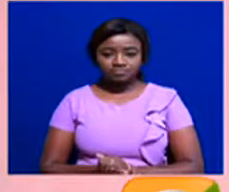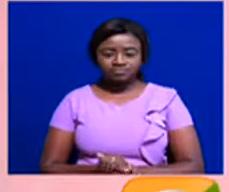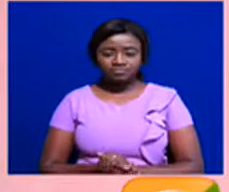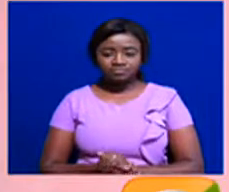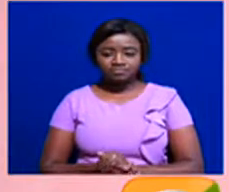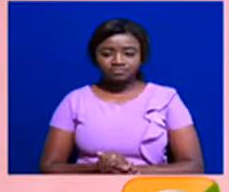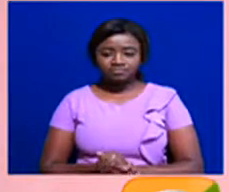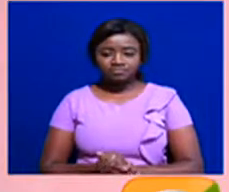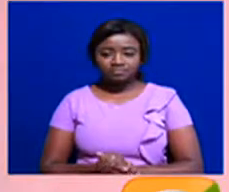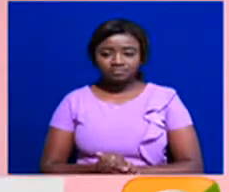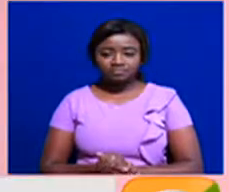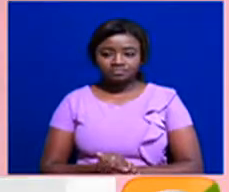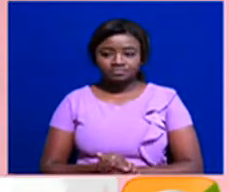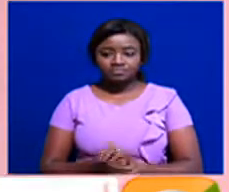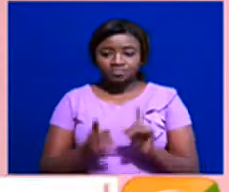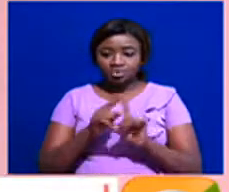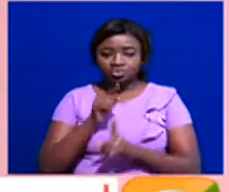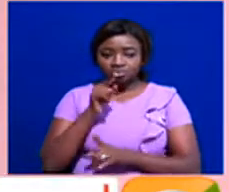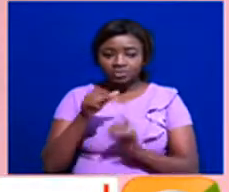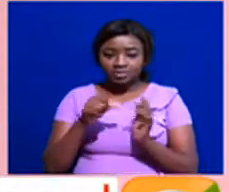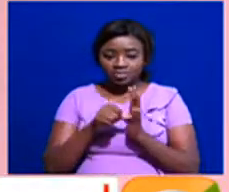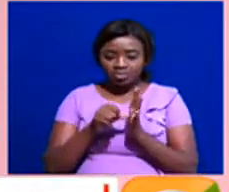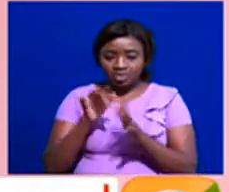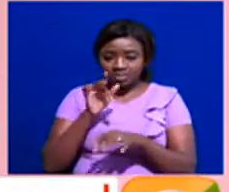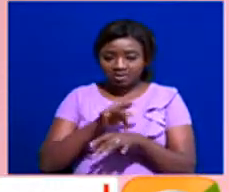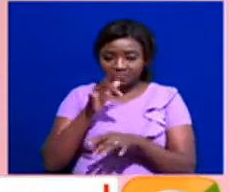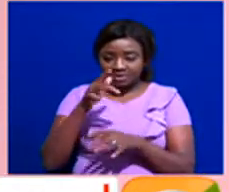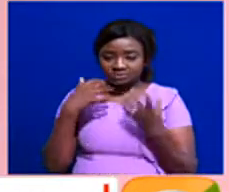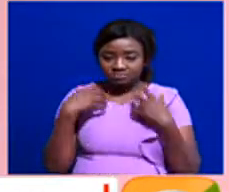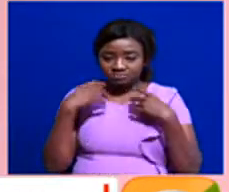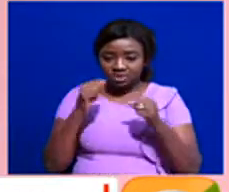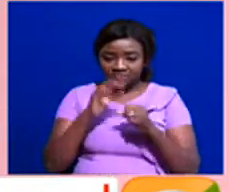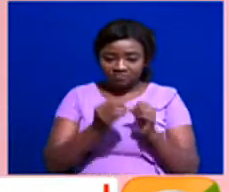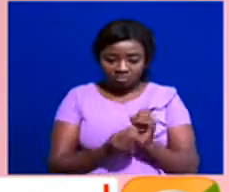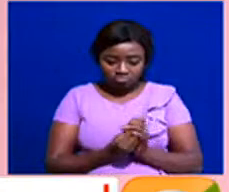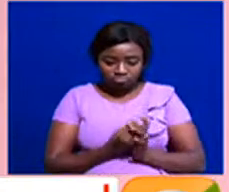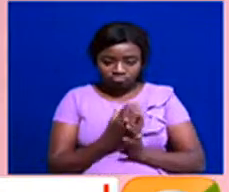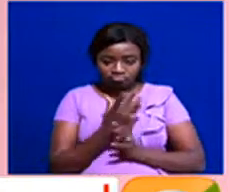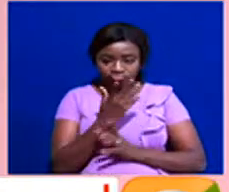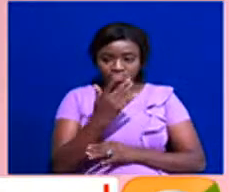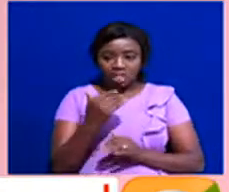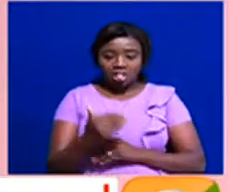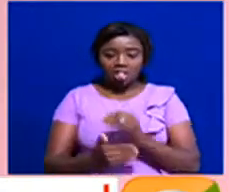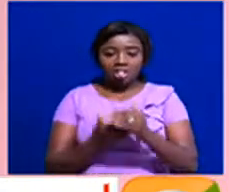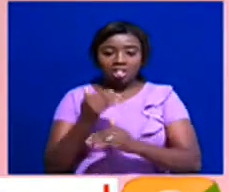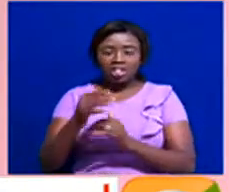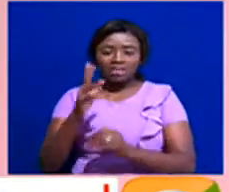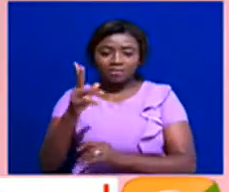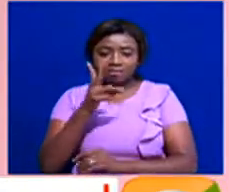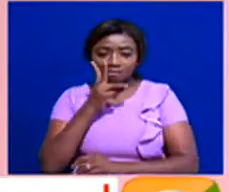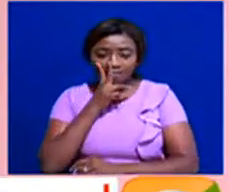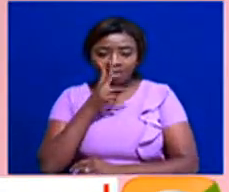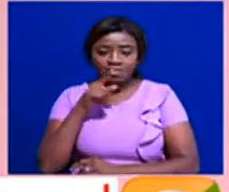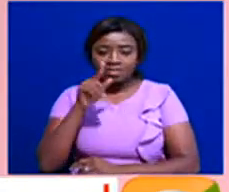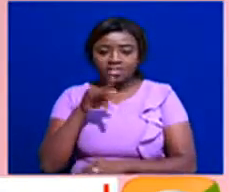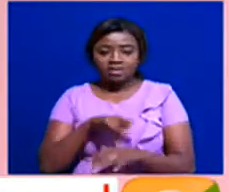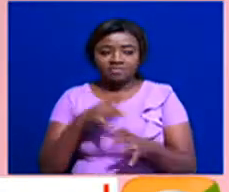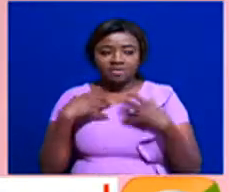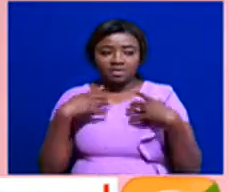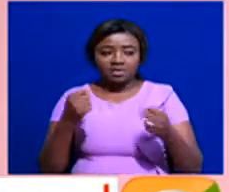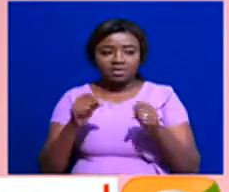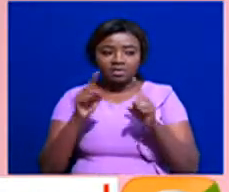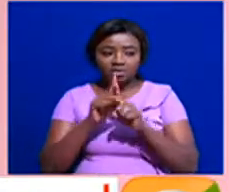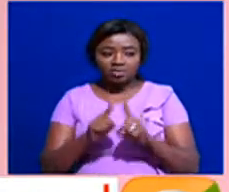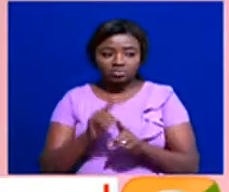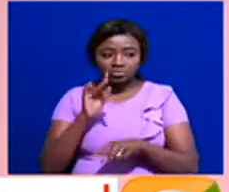and is harmful from the point of growing tobacco to the point of consumption, and also beyond that, it affects